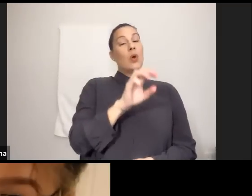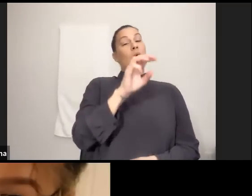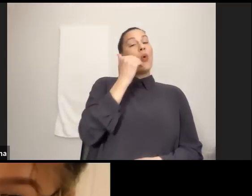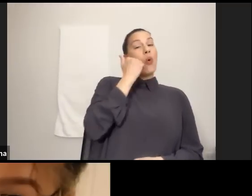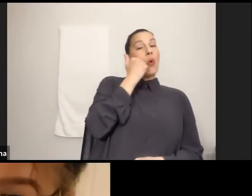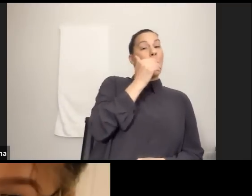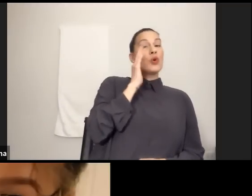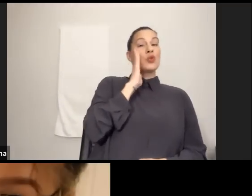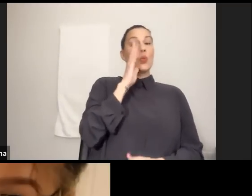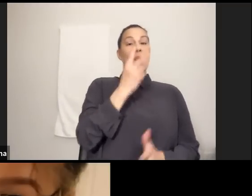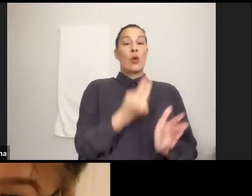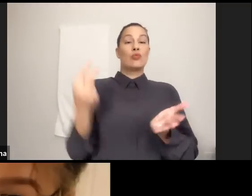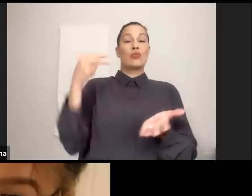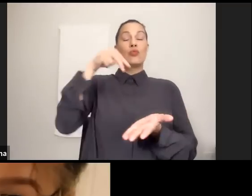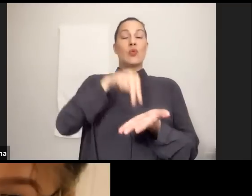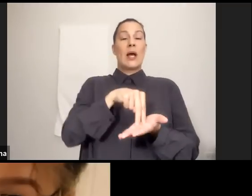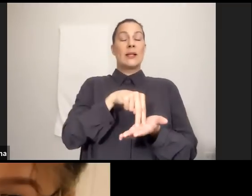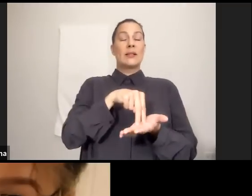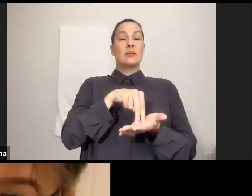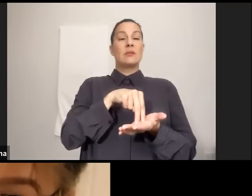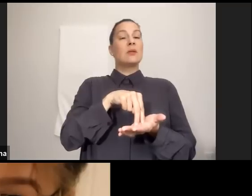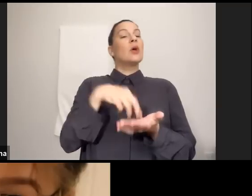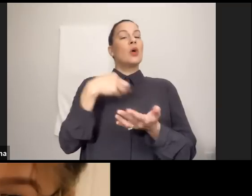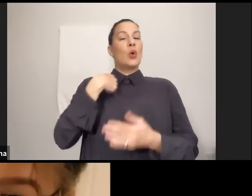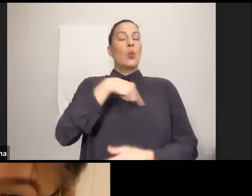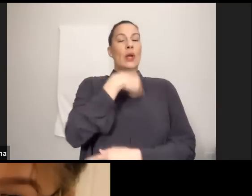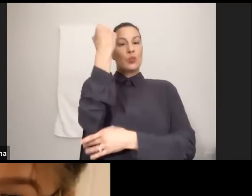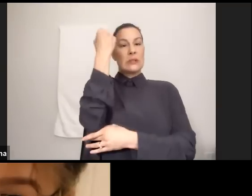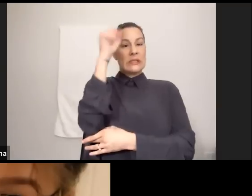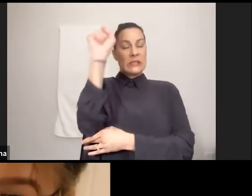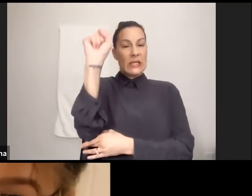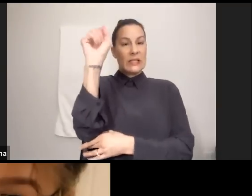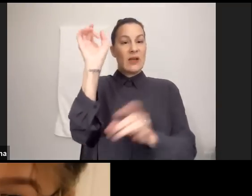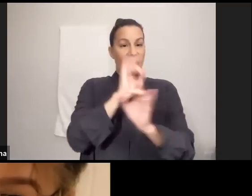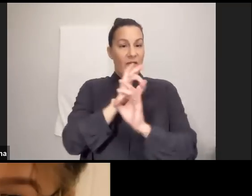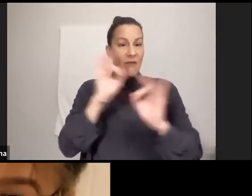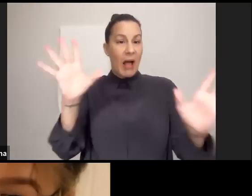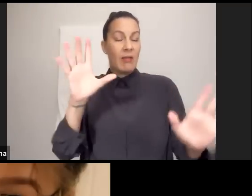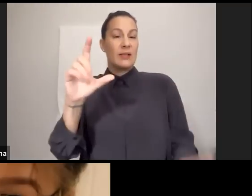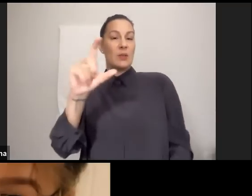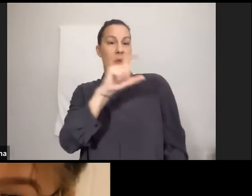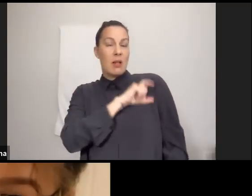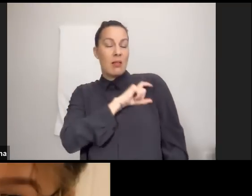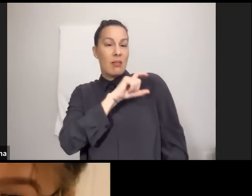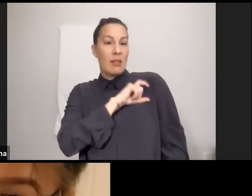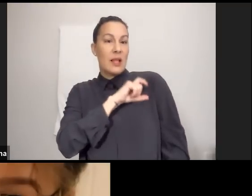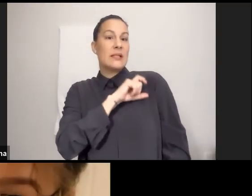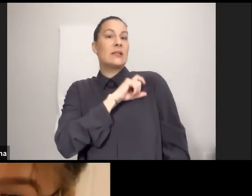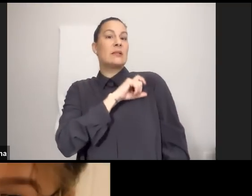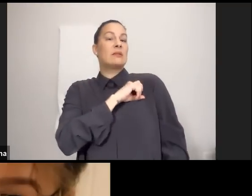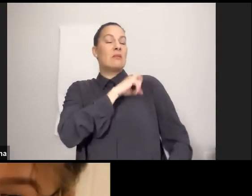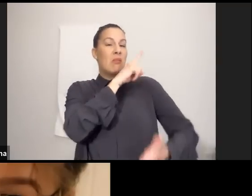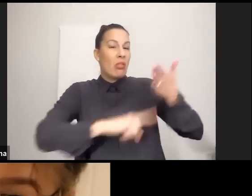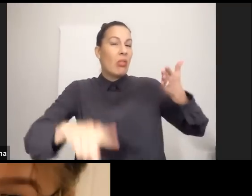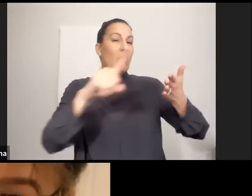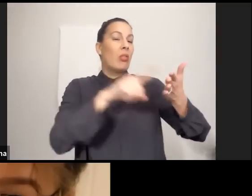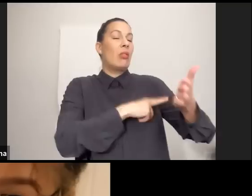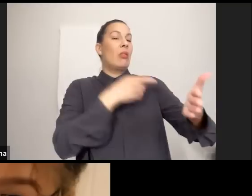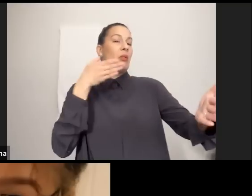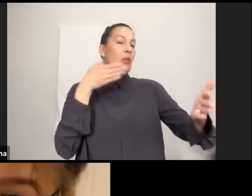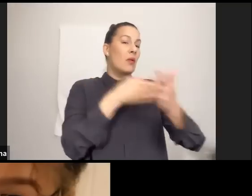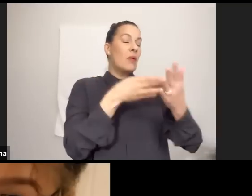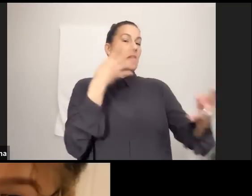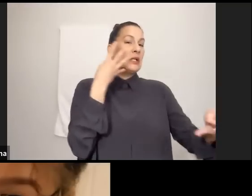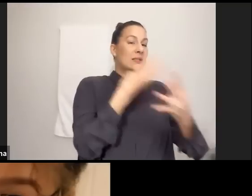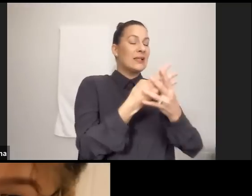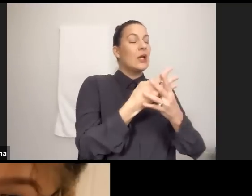unapologetic resistance to state violence, policing, the criminalization of survival is what is needed now.